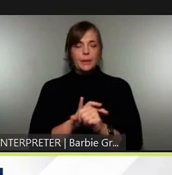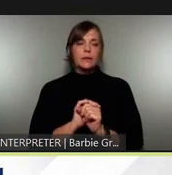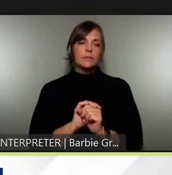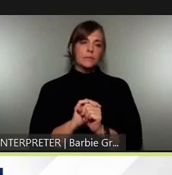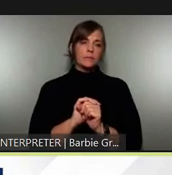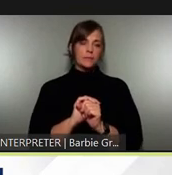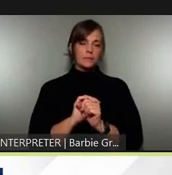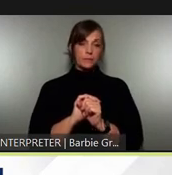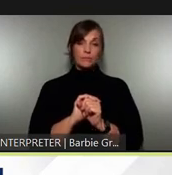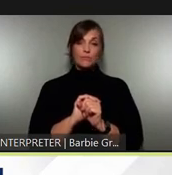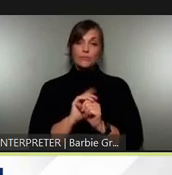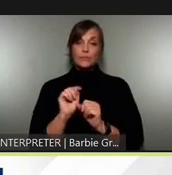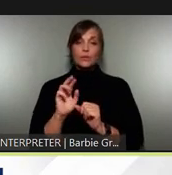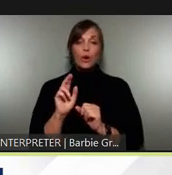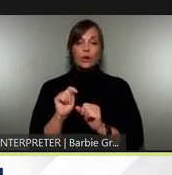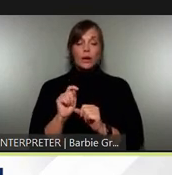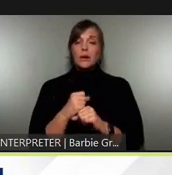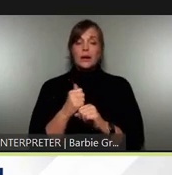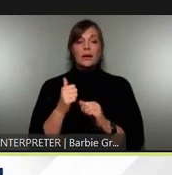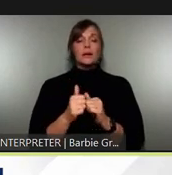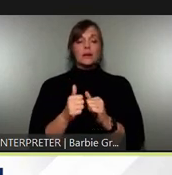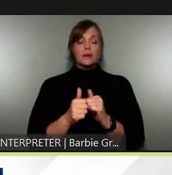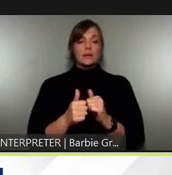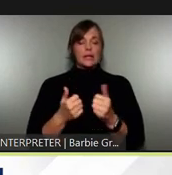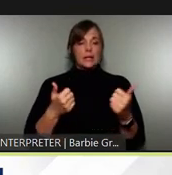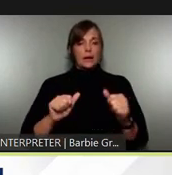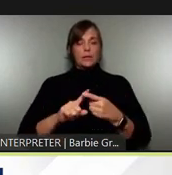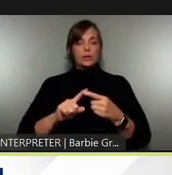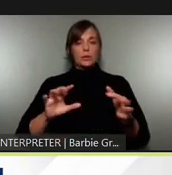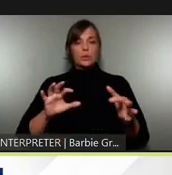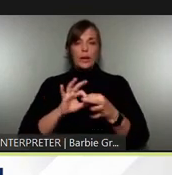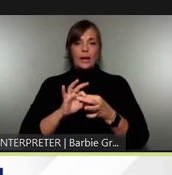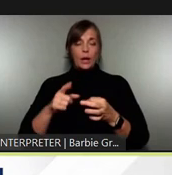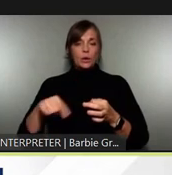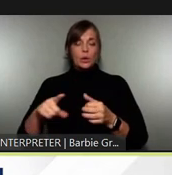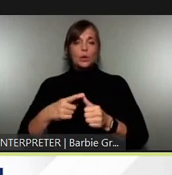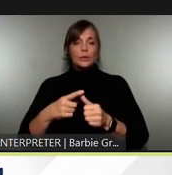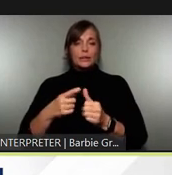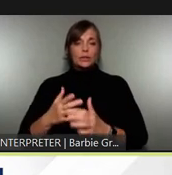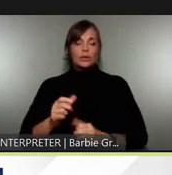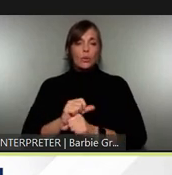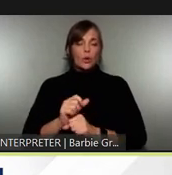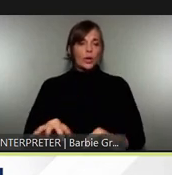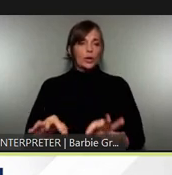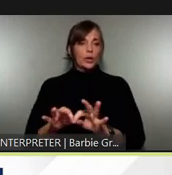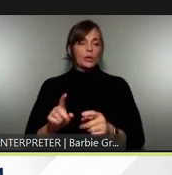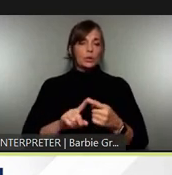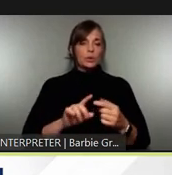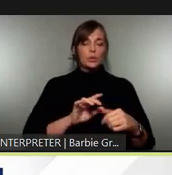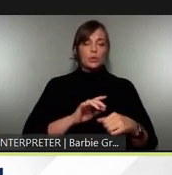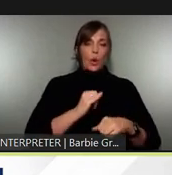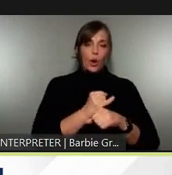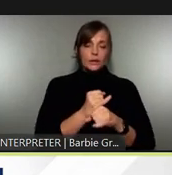know, TARTA is making every effort to connect those essential workers to on-site jobs and